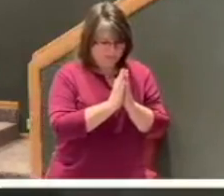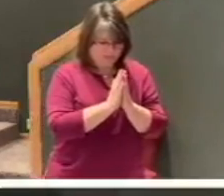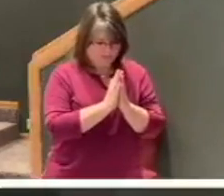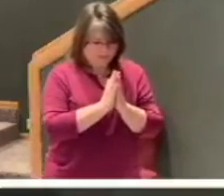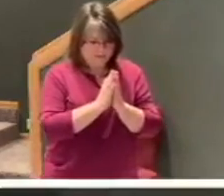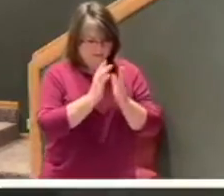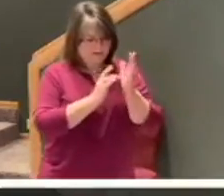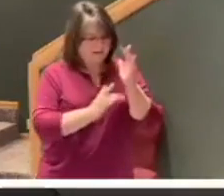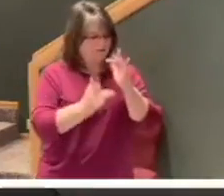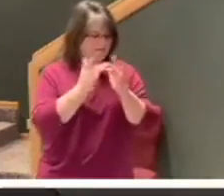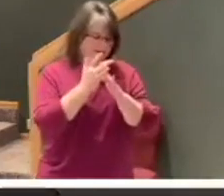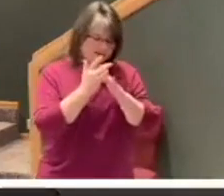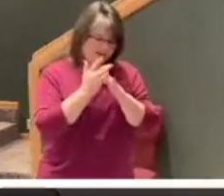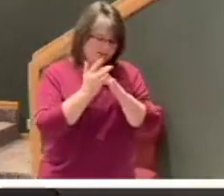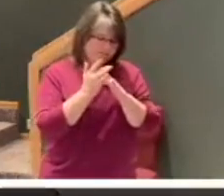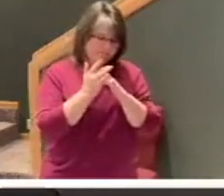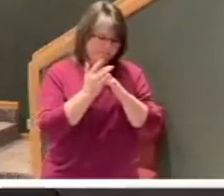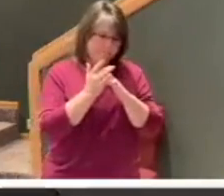Jesus,